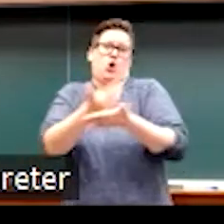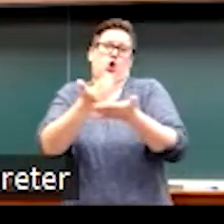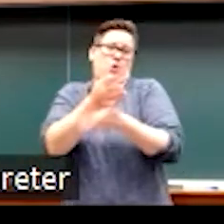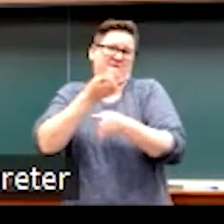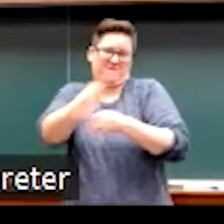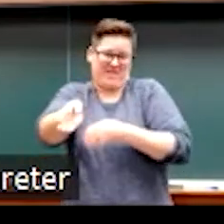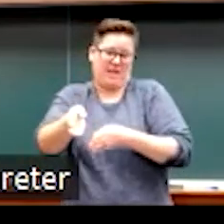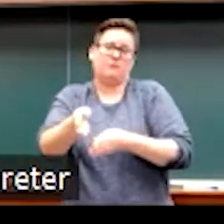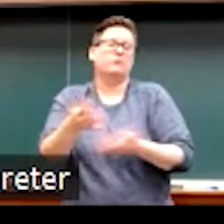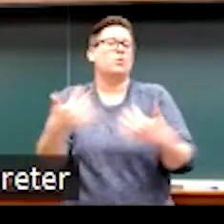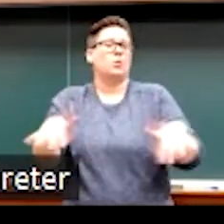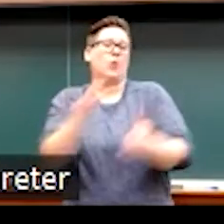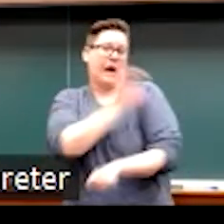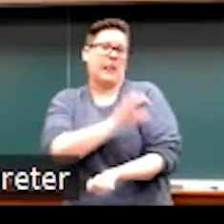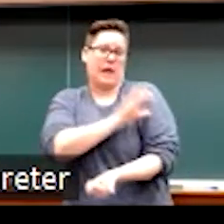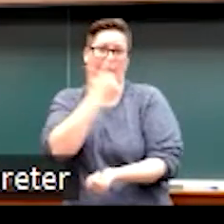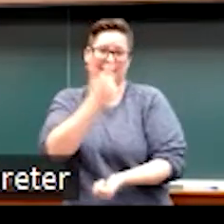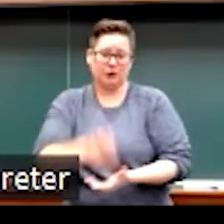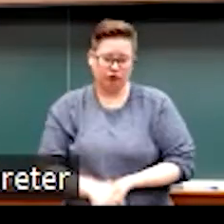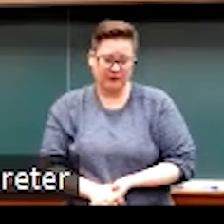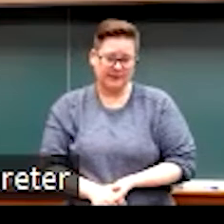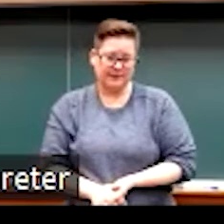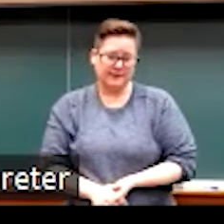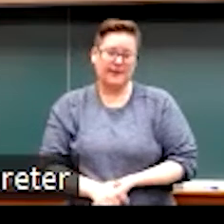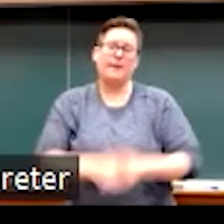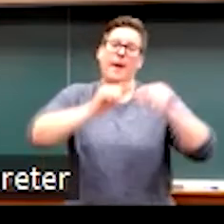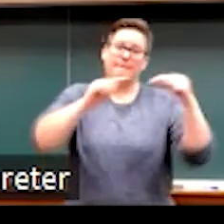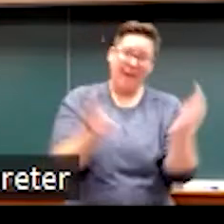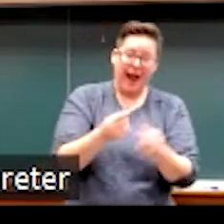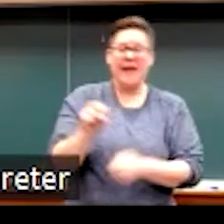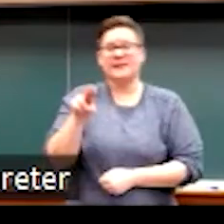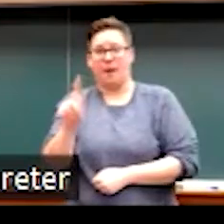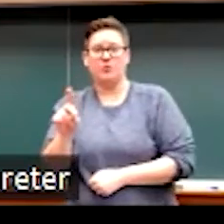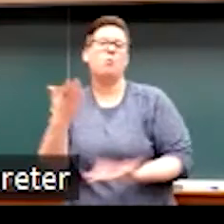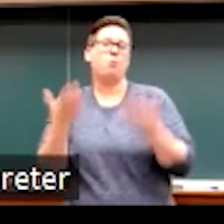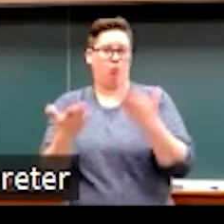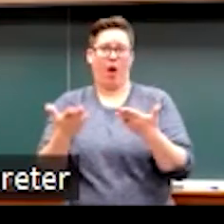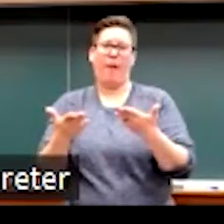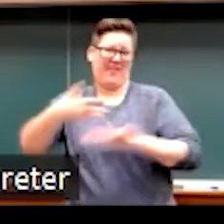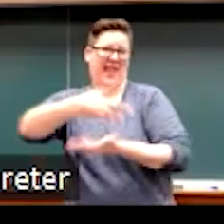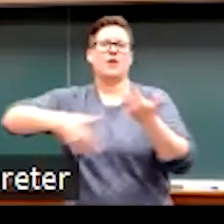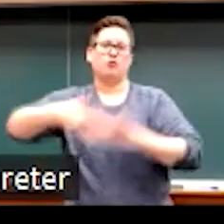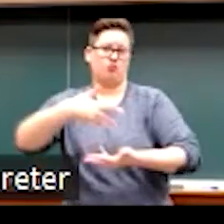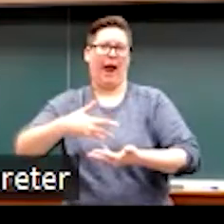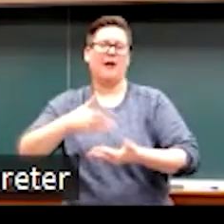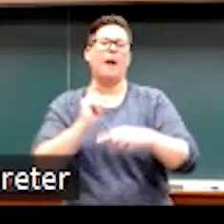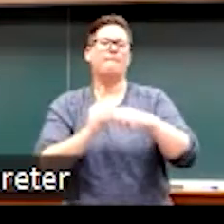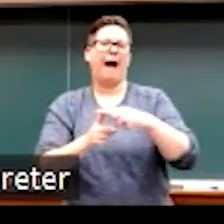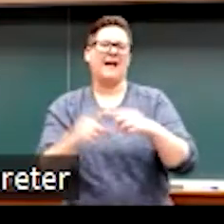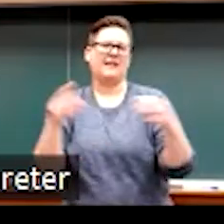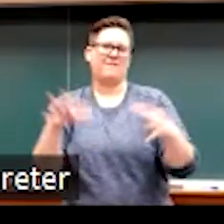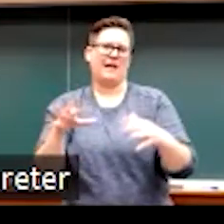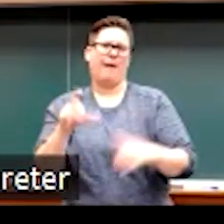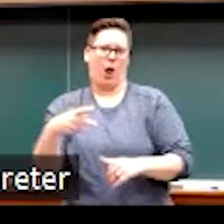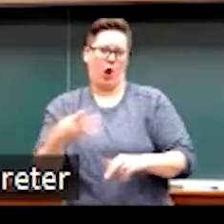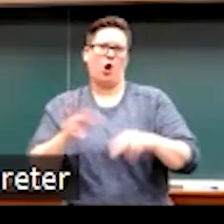area of great clinical and empirical interest. And pain and substance use likely interact in the manner of a positive feedback loop